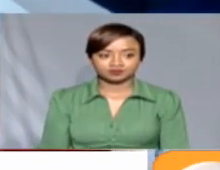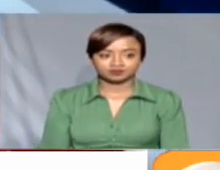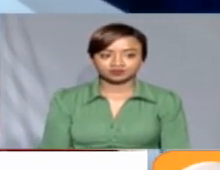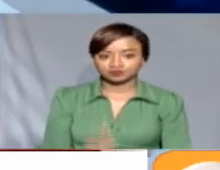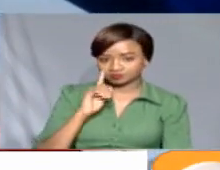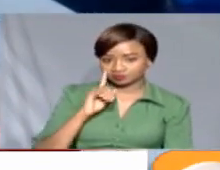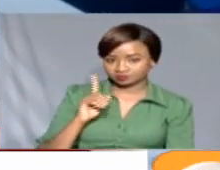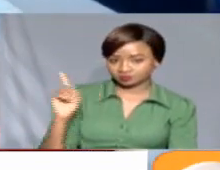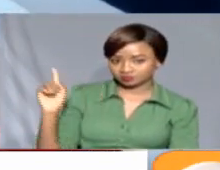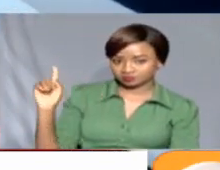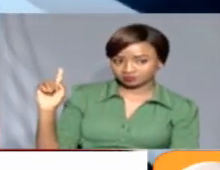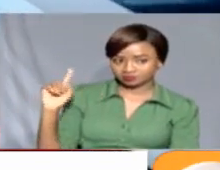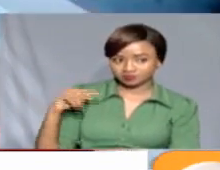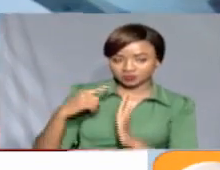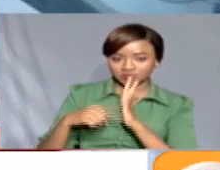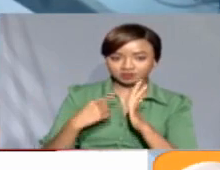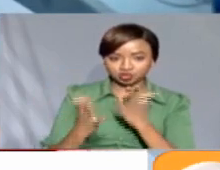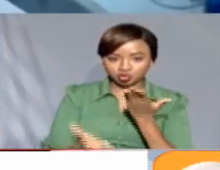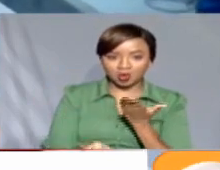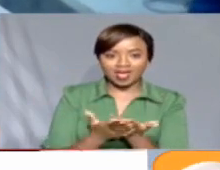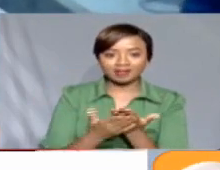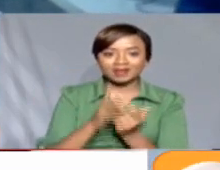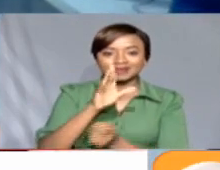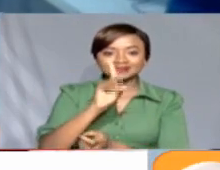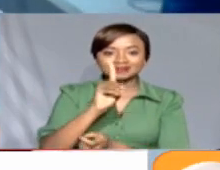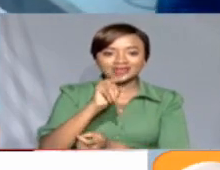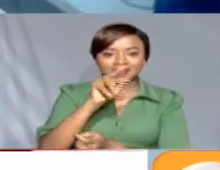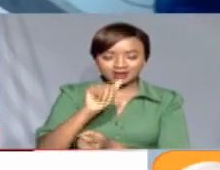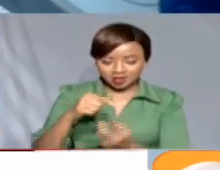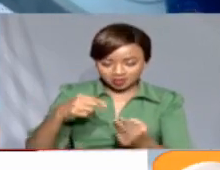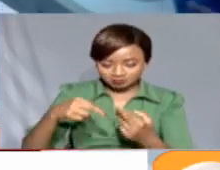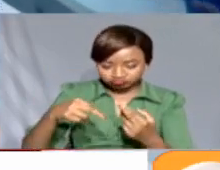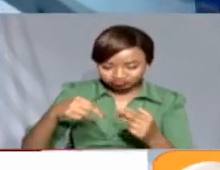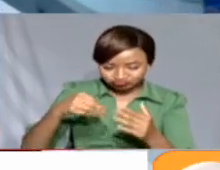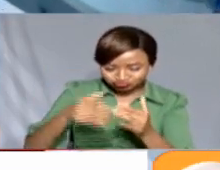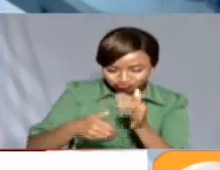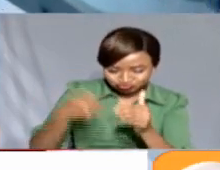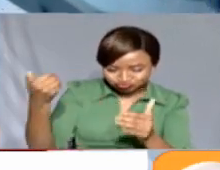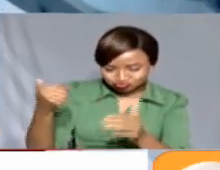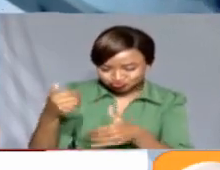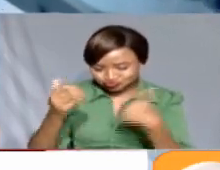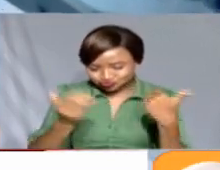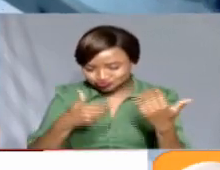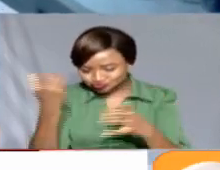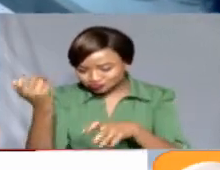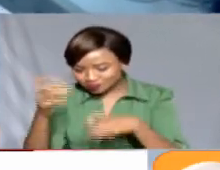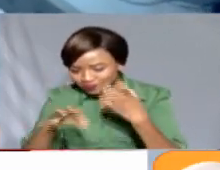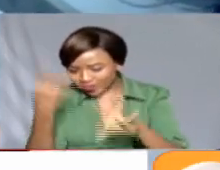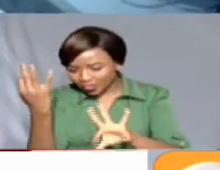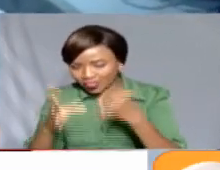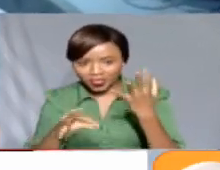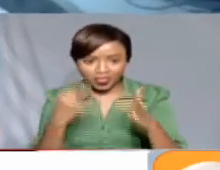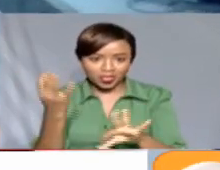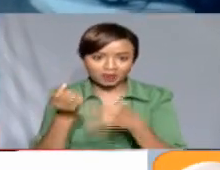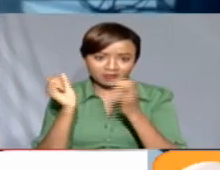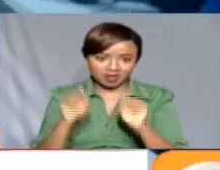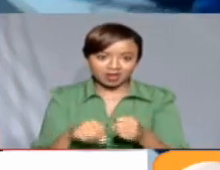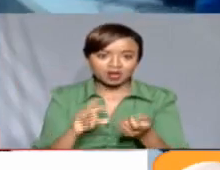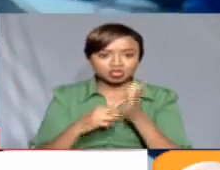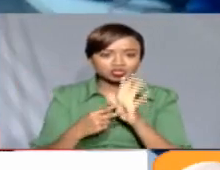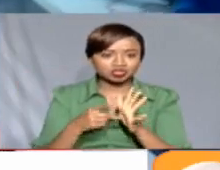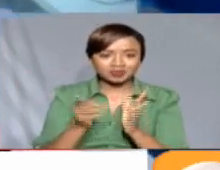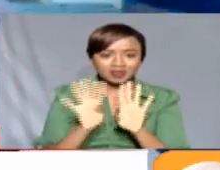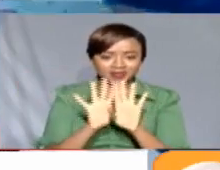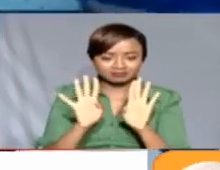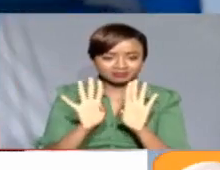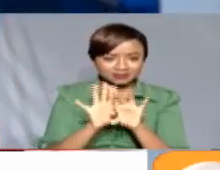onto the machine, ready for DNA extraction. Okay. The extraction will take place. This is all automated, so it's a closed